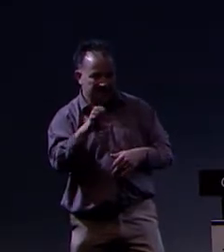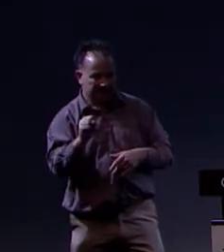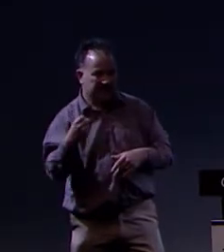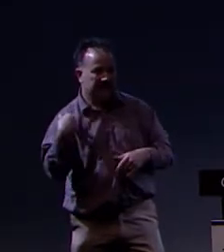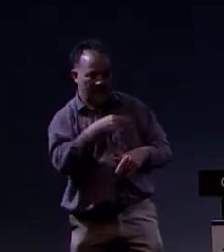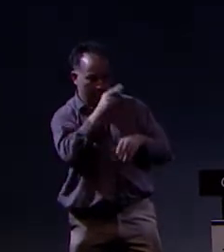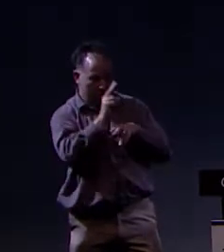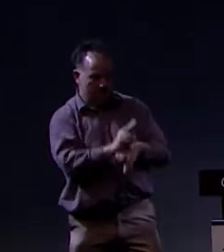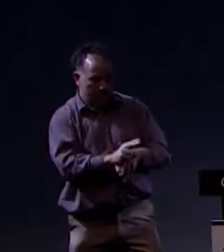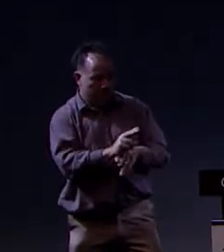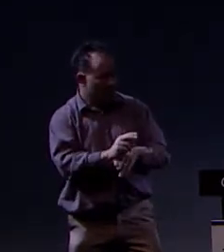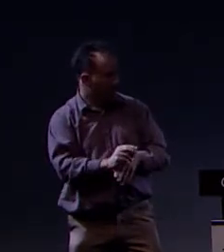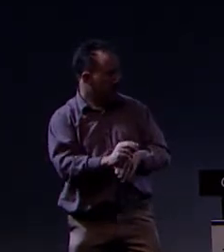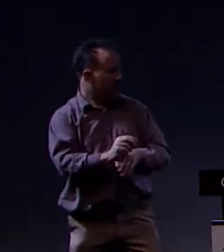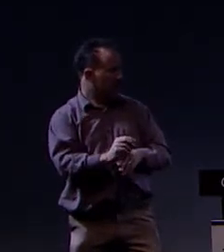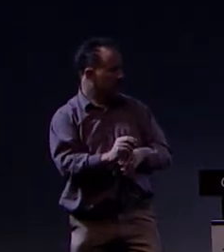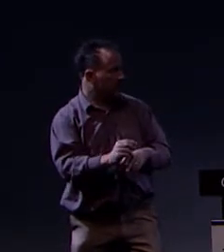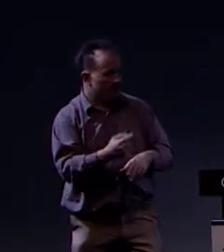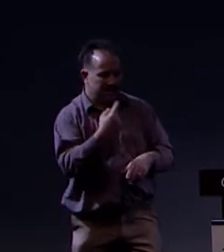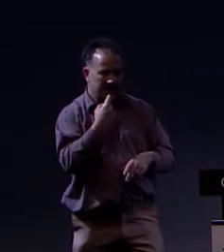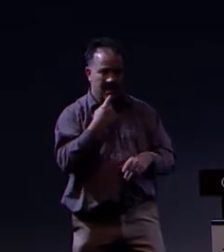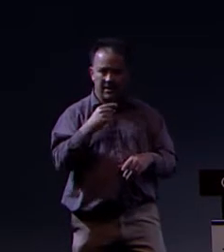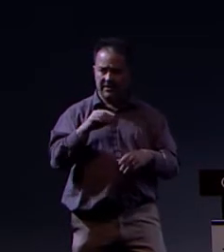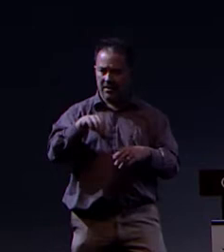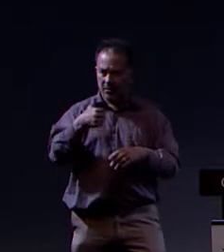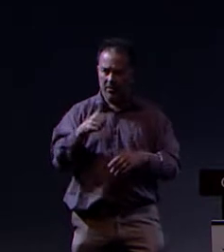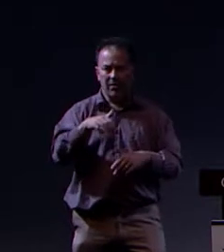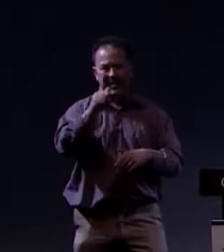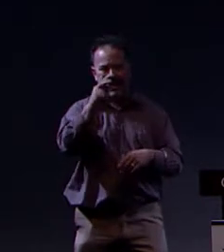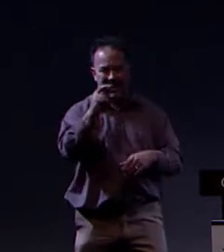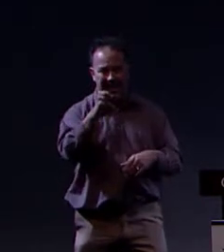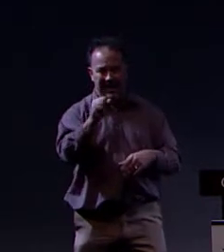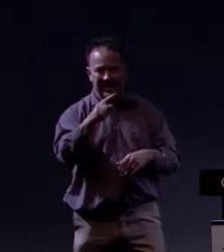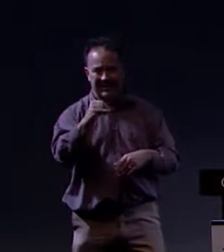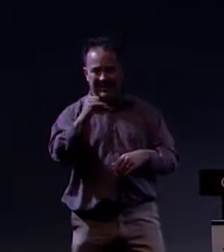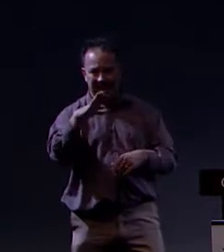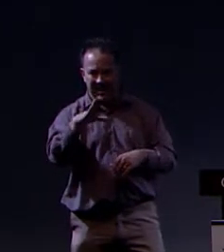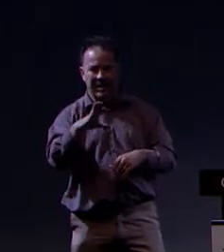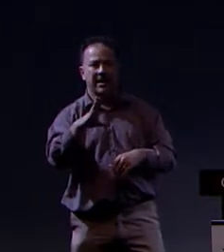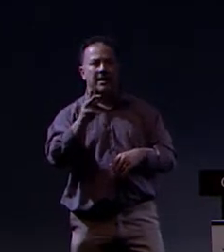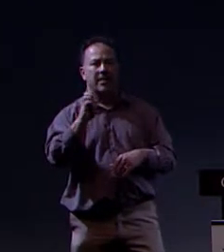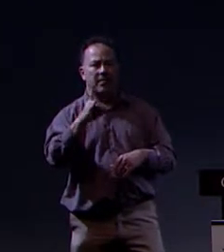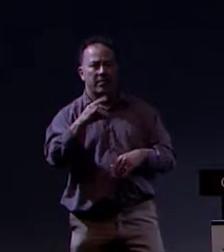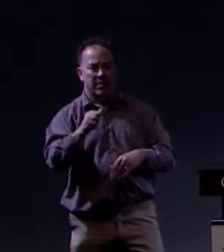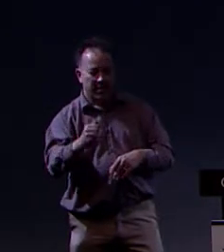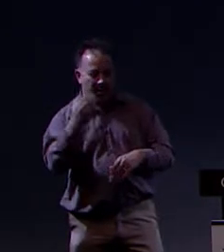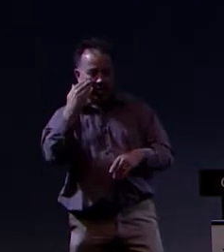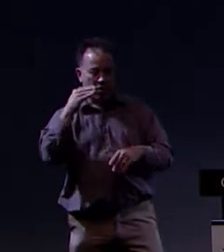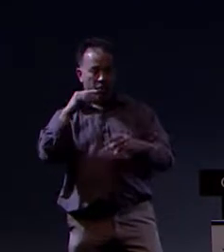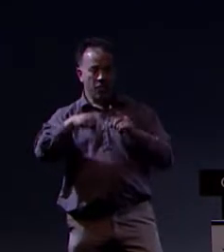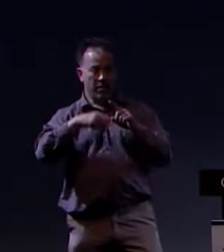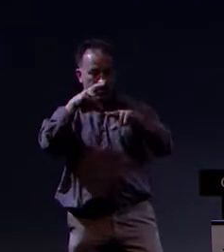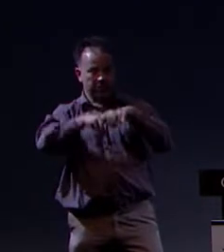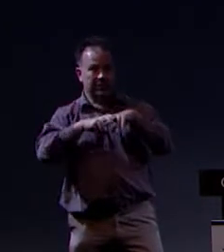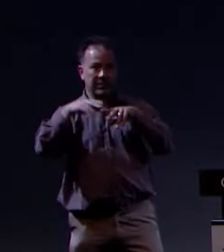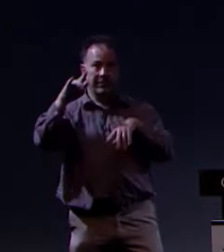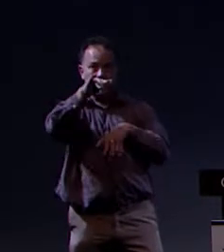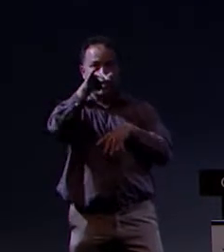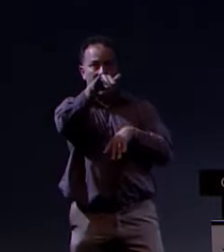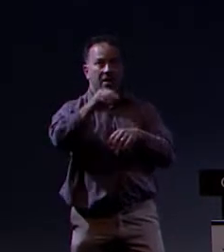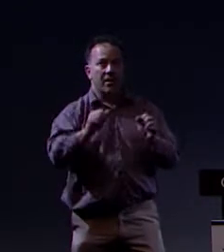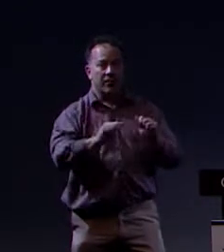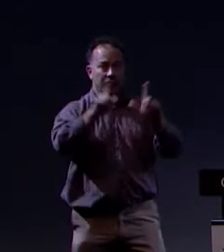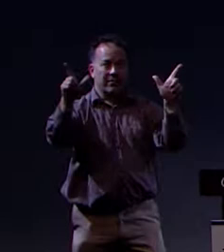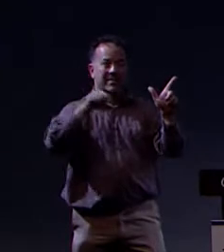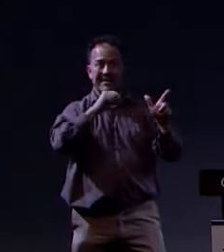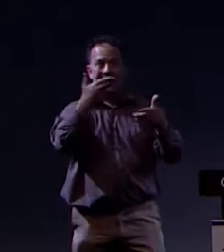And so I coined another term, which I call anesthetic media. So when you're sitting on an airplane, you know, those screens aren't there. They're not there to enlighten you. They're not